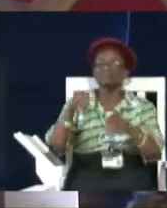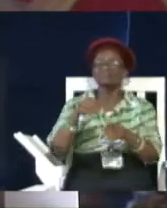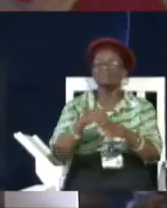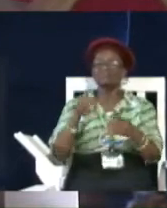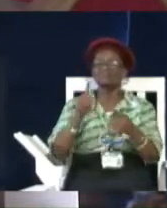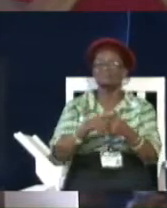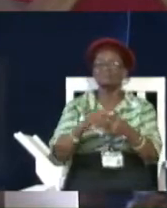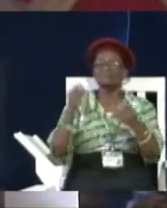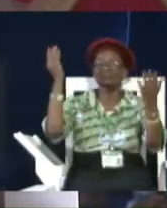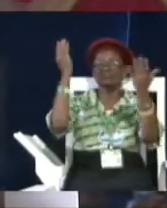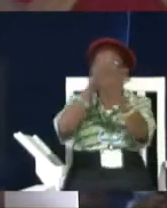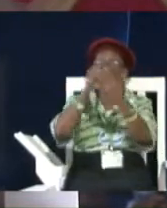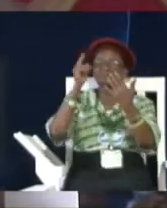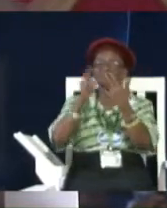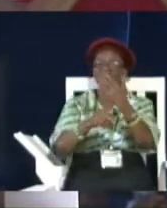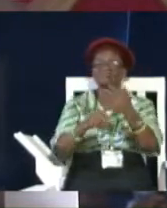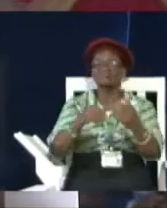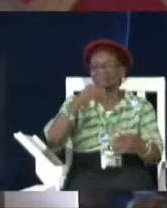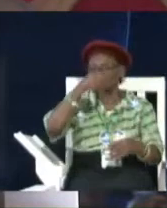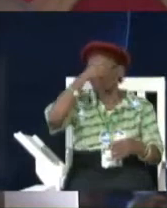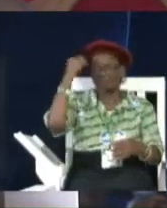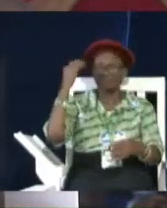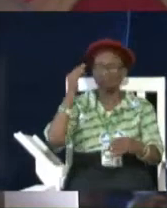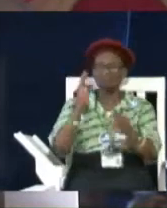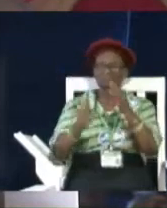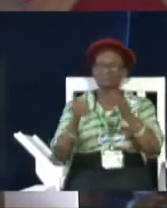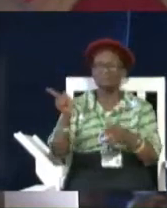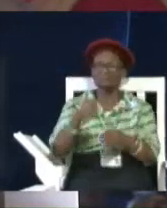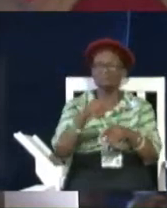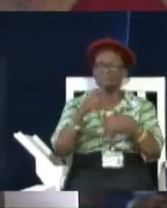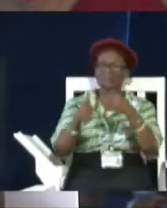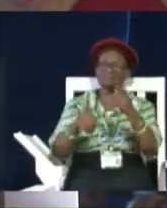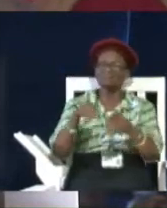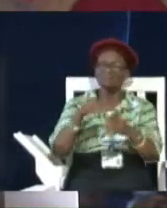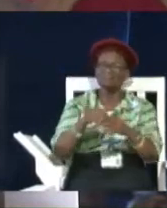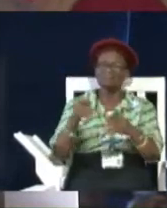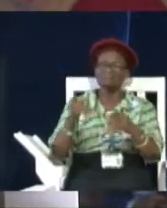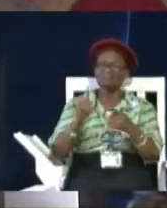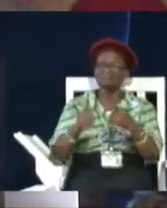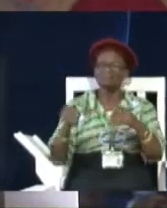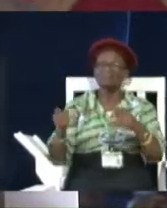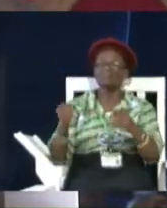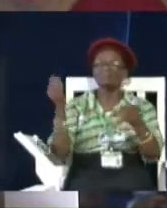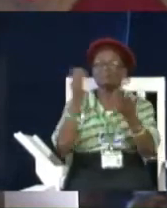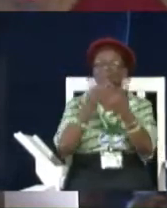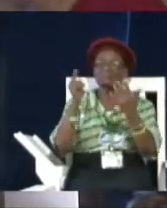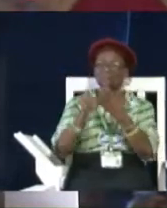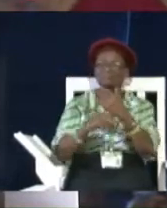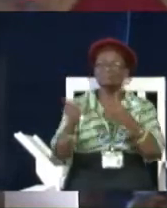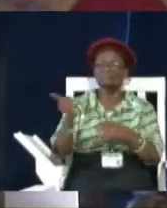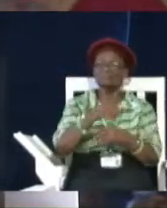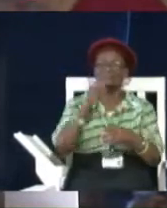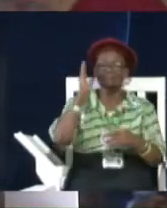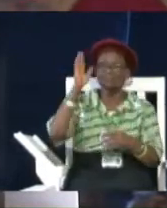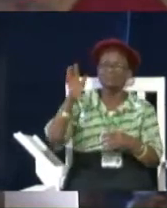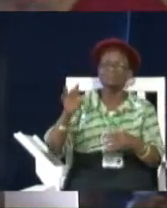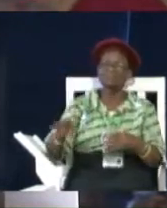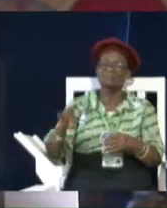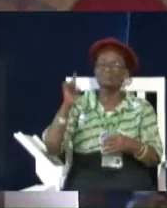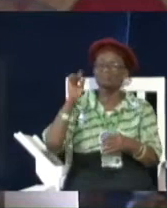Because if you go into darkness, you discover that